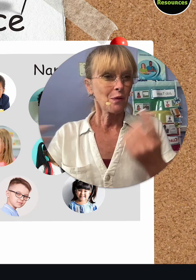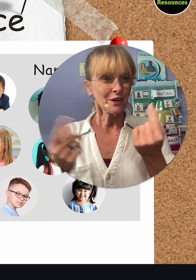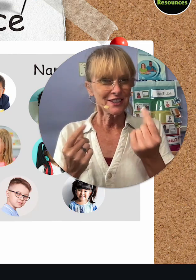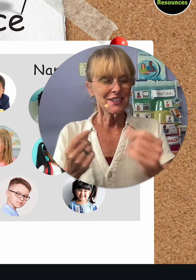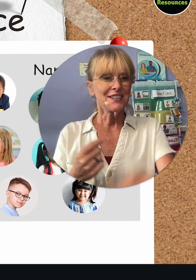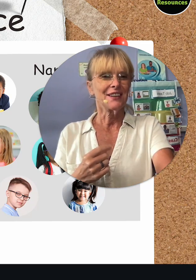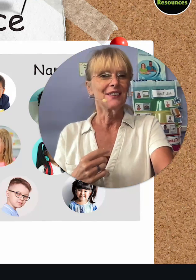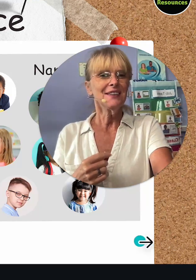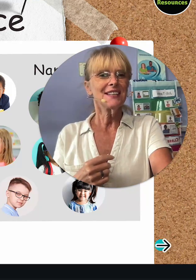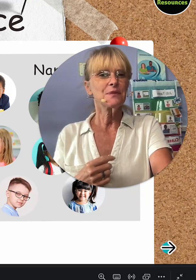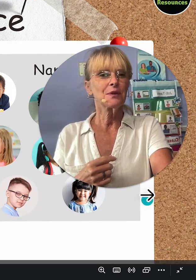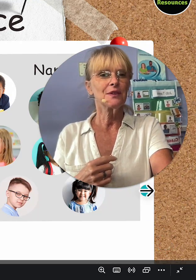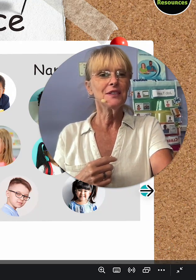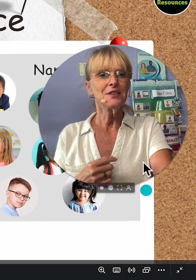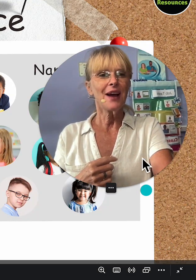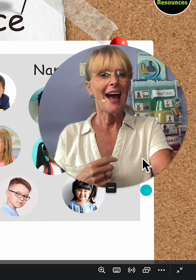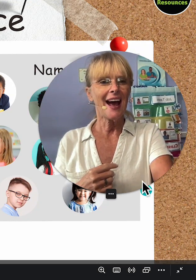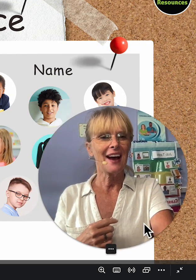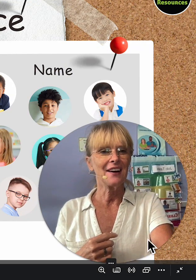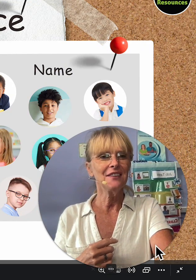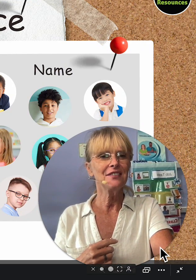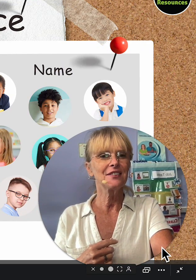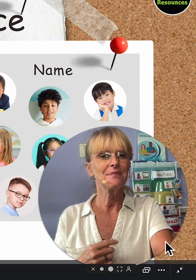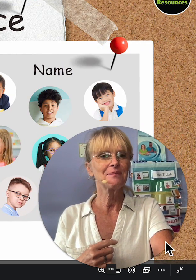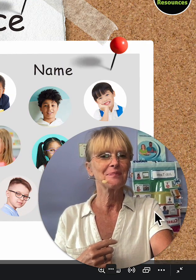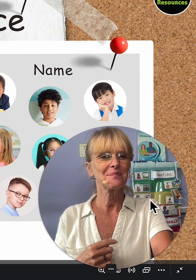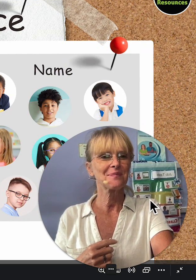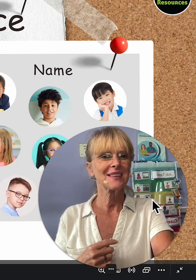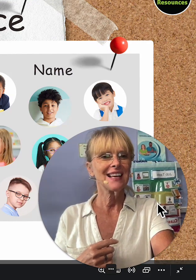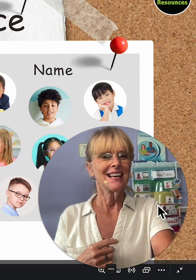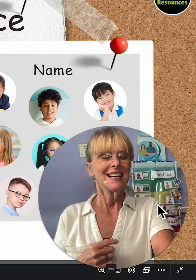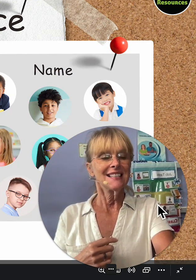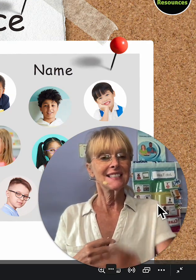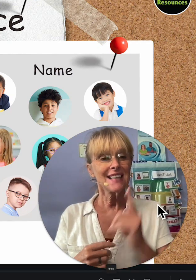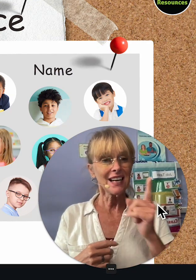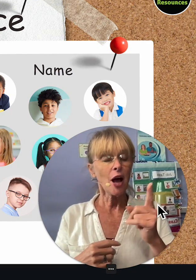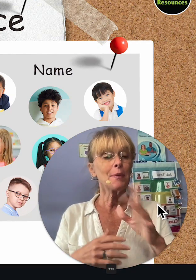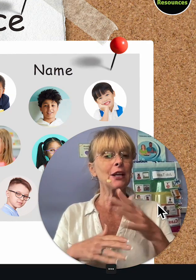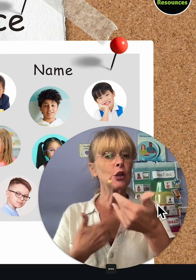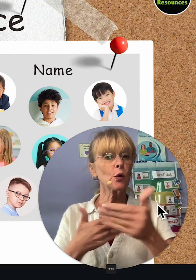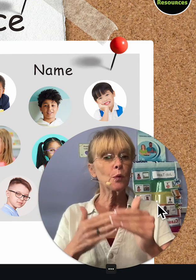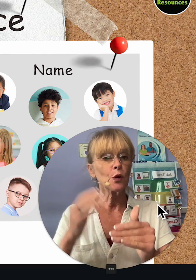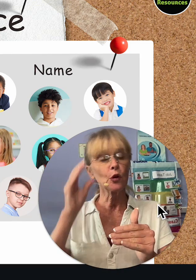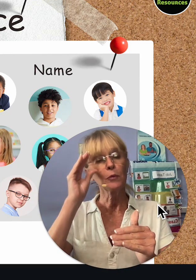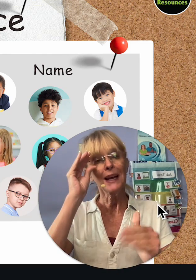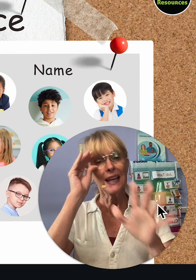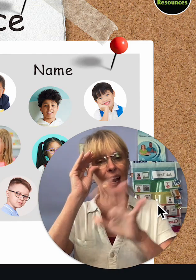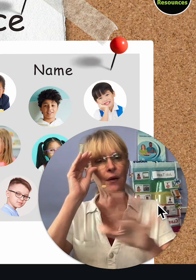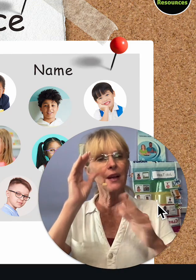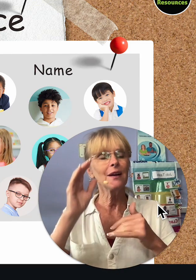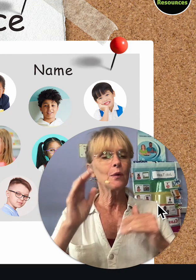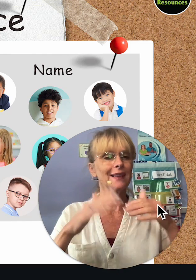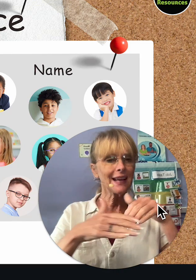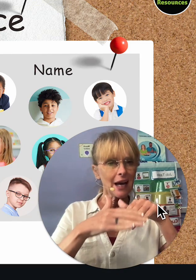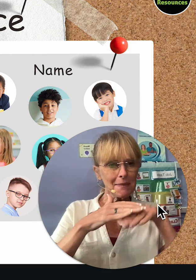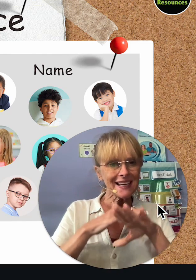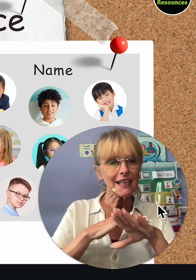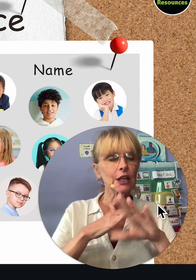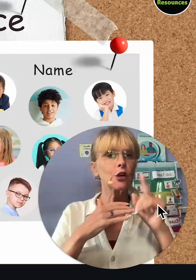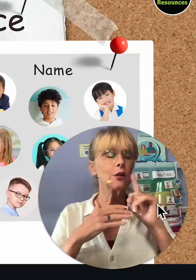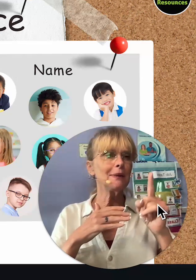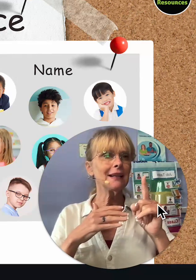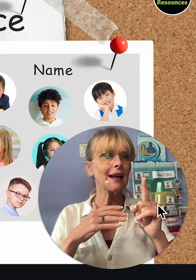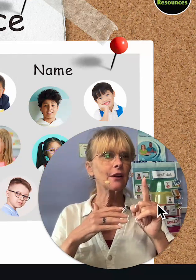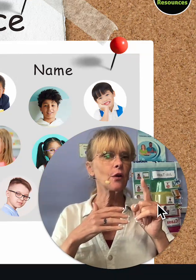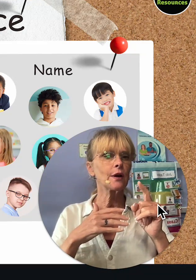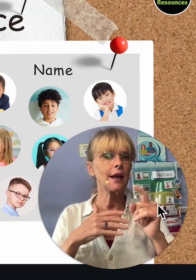Now, what we're going to do is we're going to have set up in your room an area when they come in.